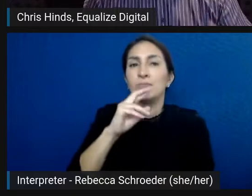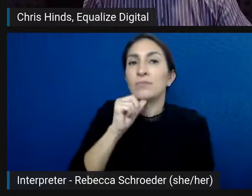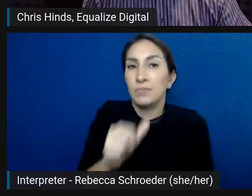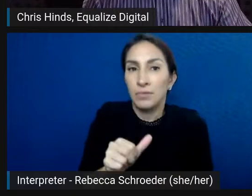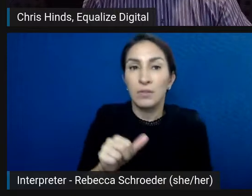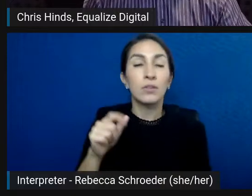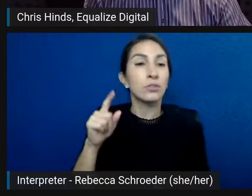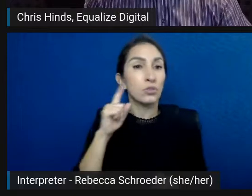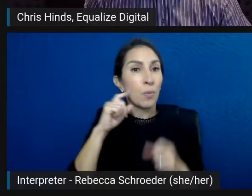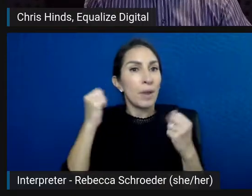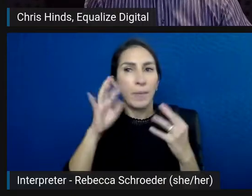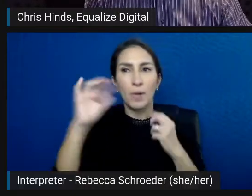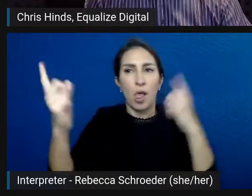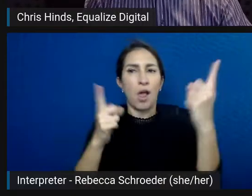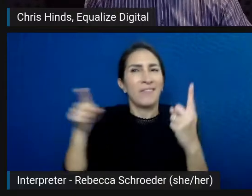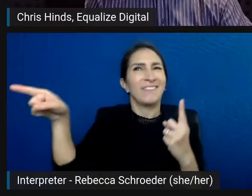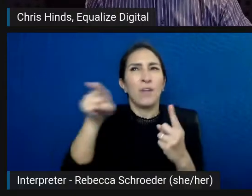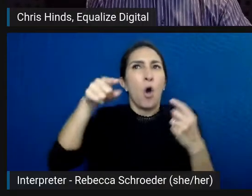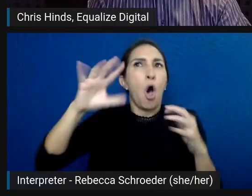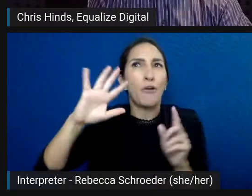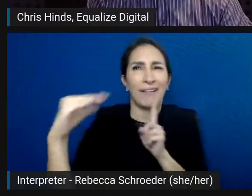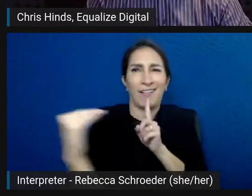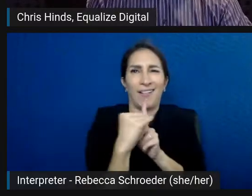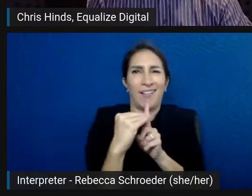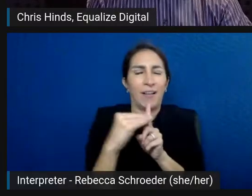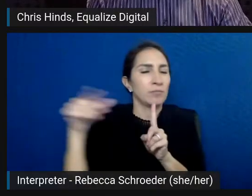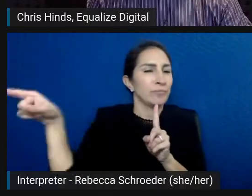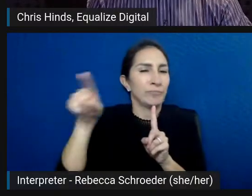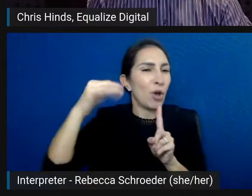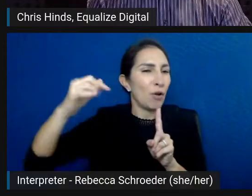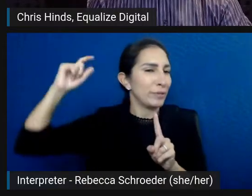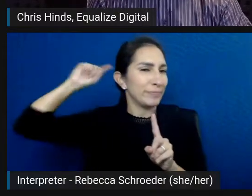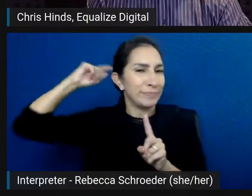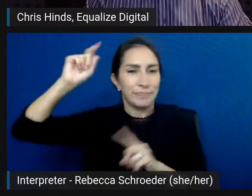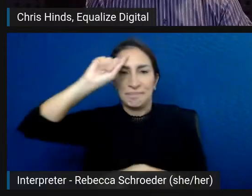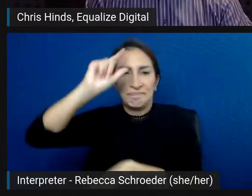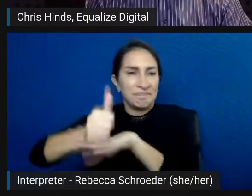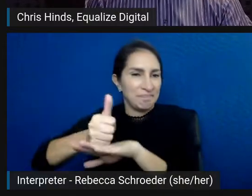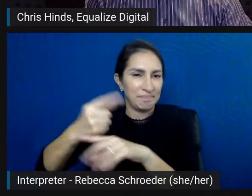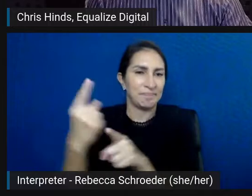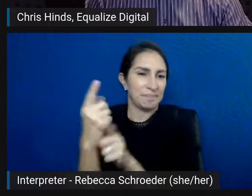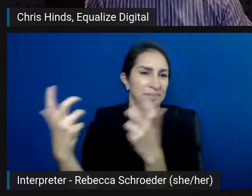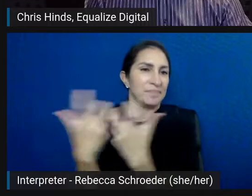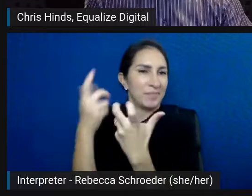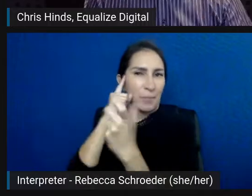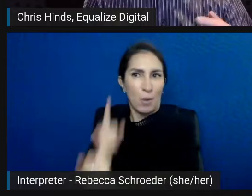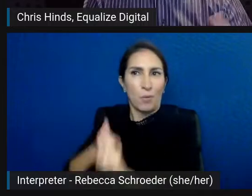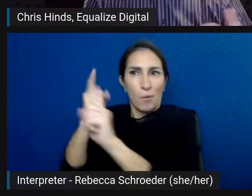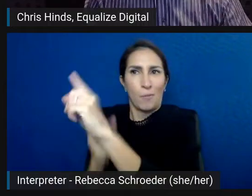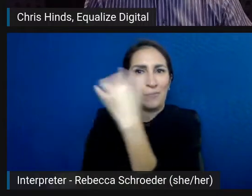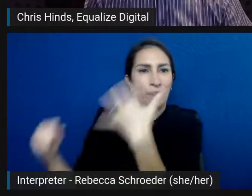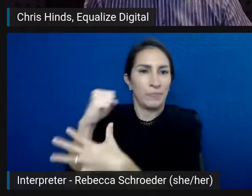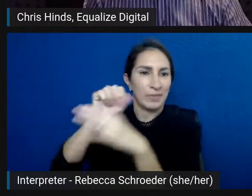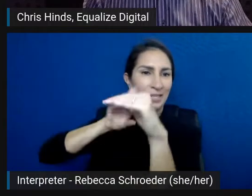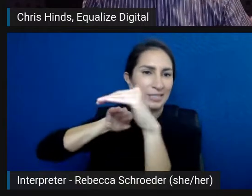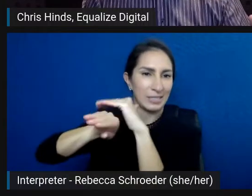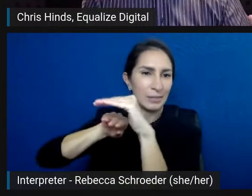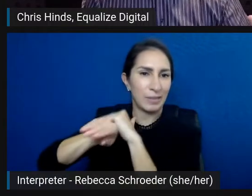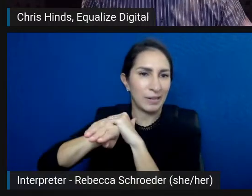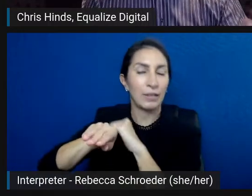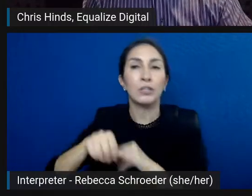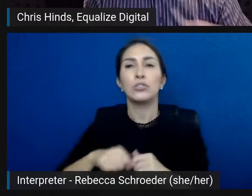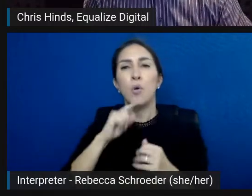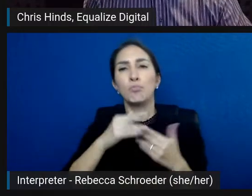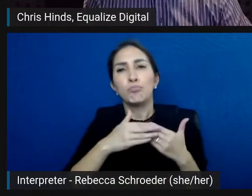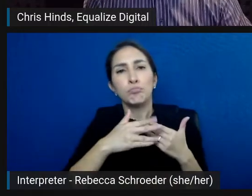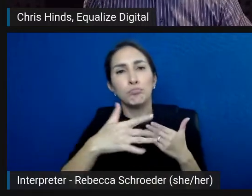already have the right mindset and the right reasons for wanting their website to be accessible. And so I find that as time goes on, I'm